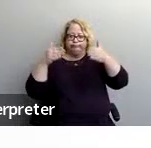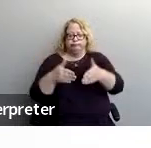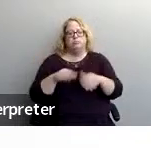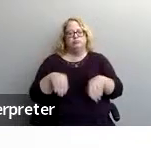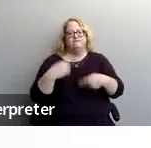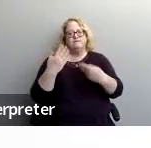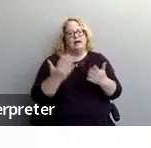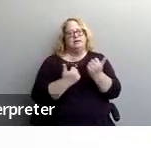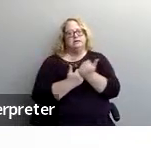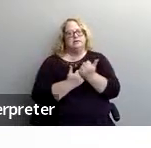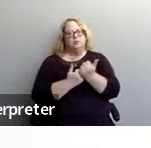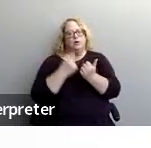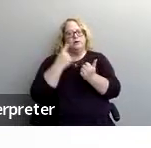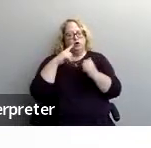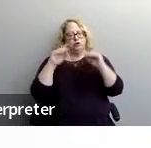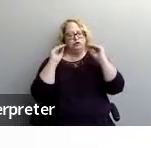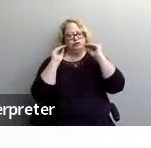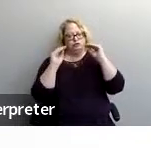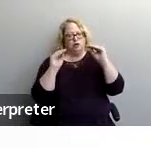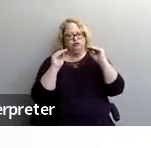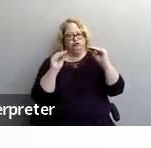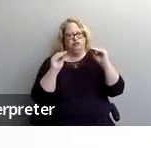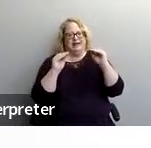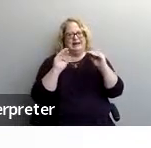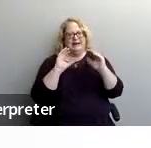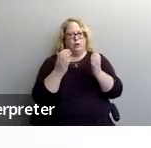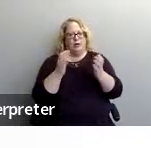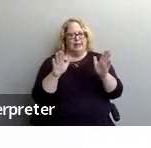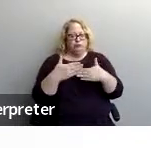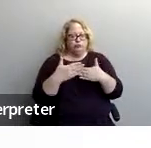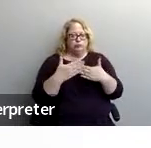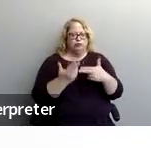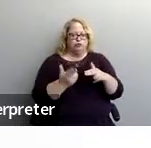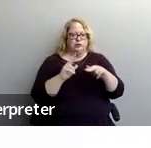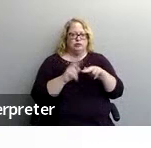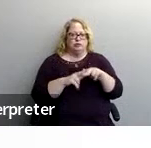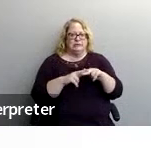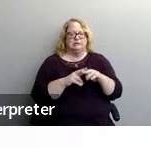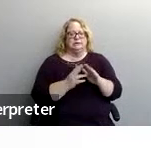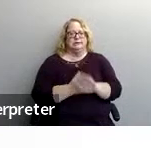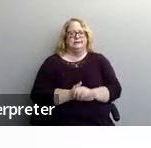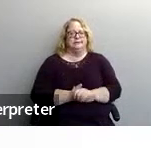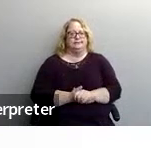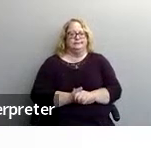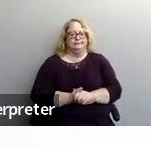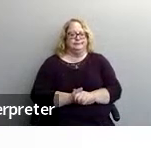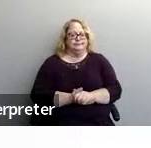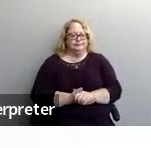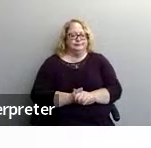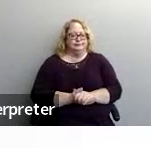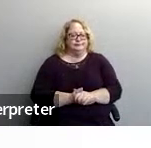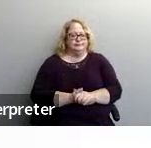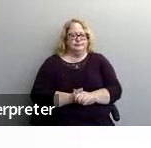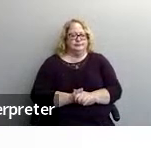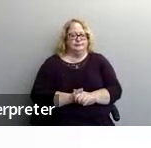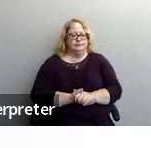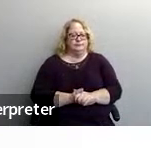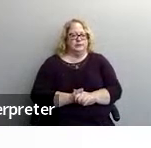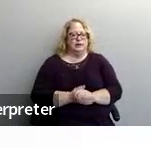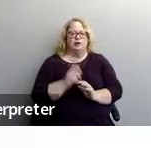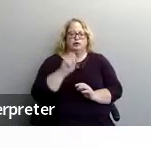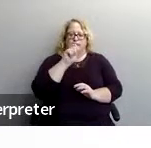providing that support for instruction in our classrooms to increase the rigor as it goes. There is a